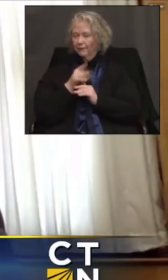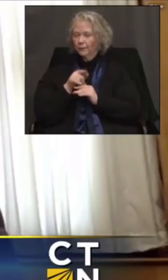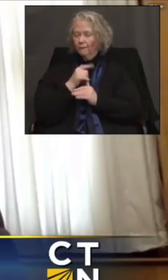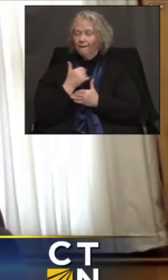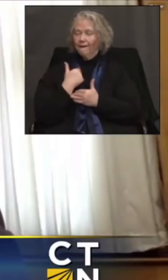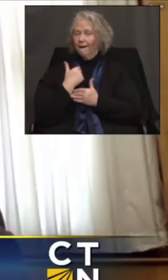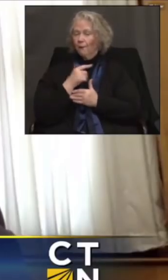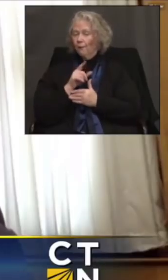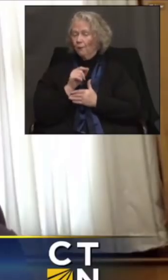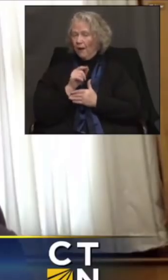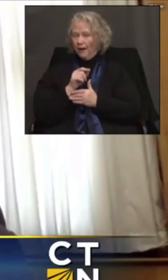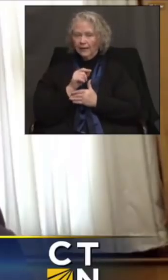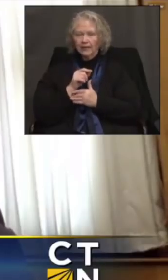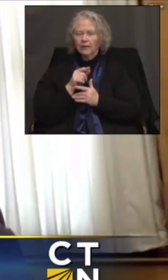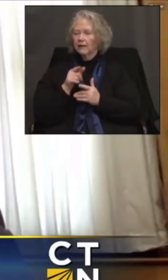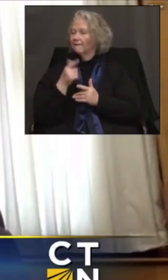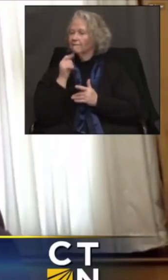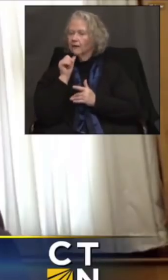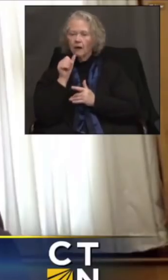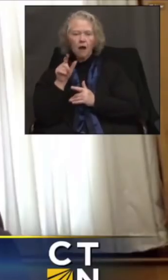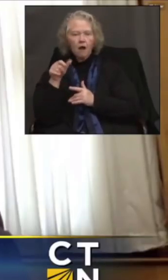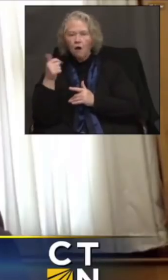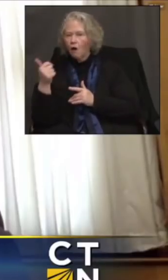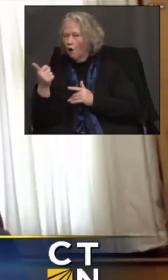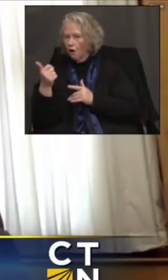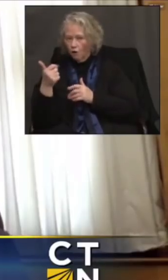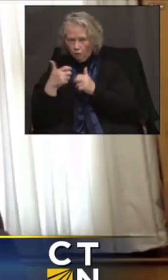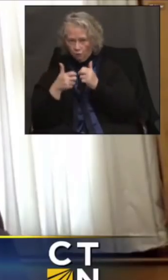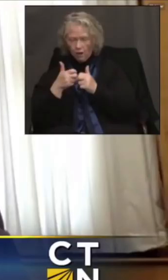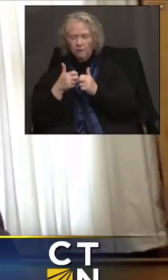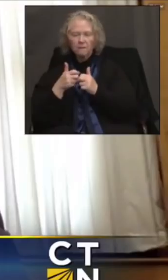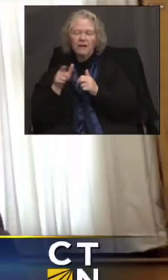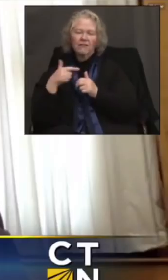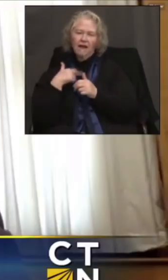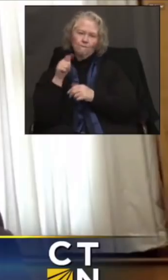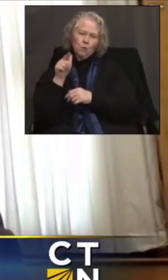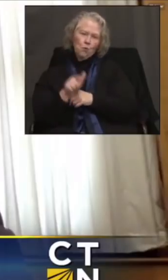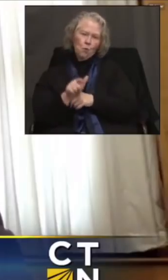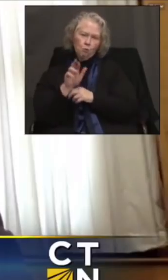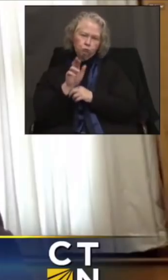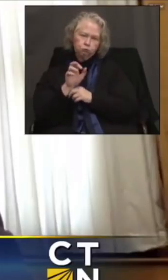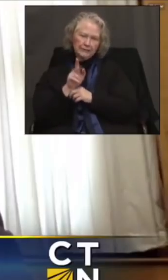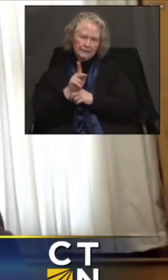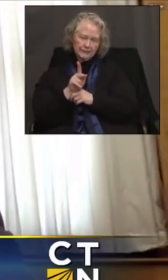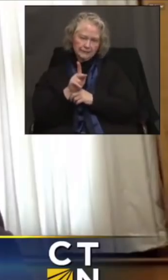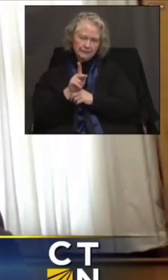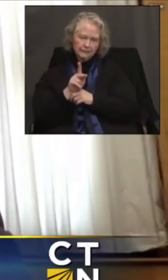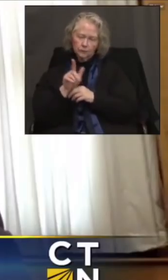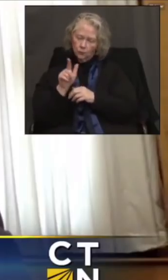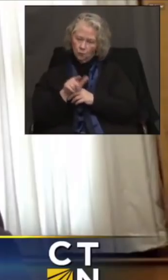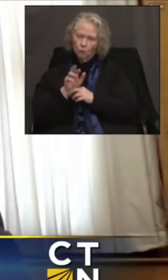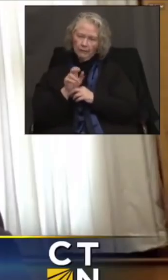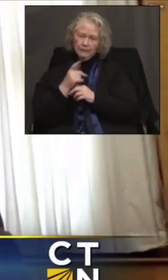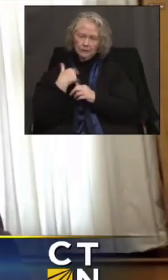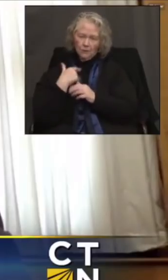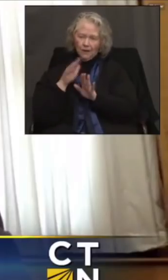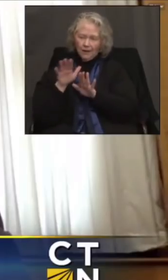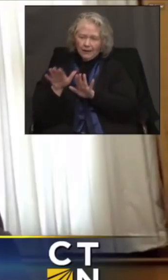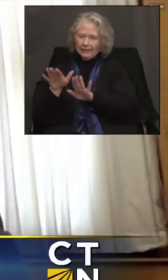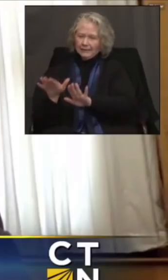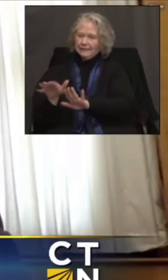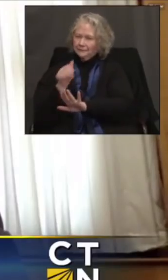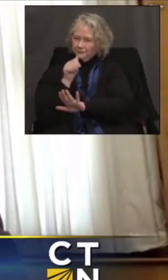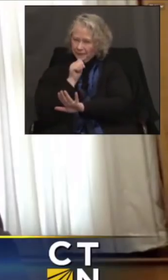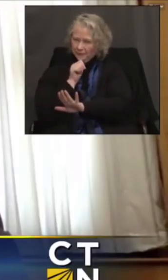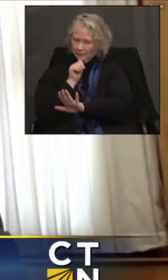20s, they don't have a comorbidity. They're extremely low risk. And so we're going to that's a particular group that we're going to ask to, maybe